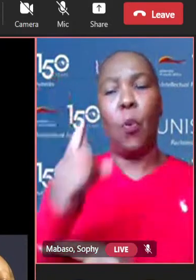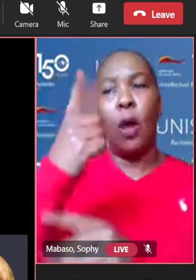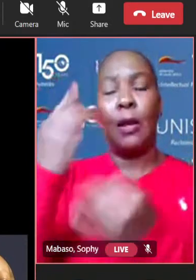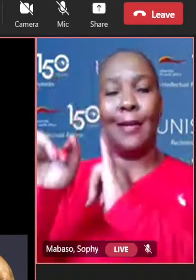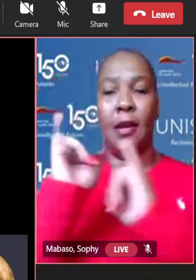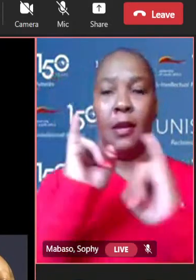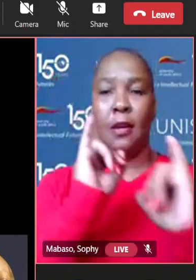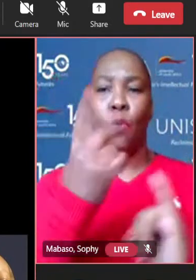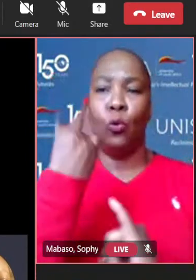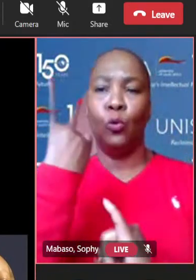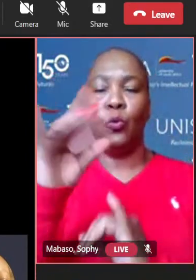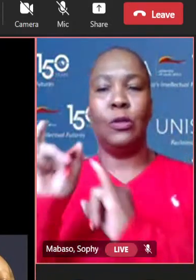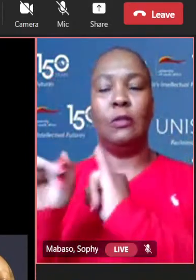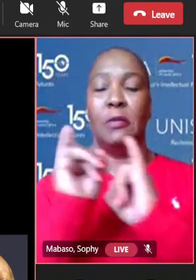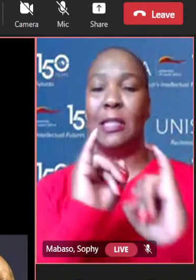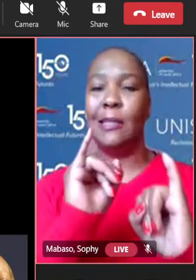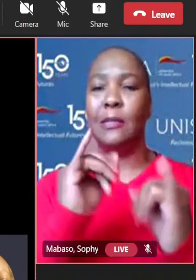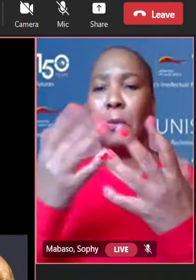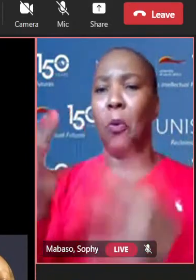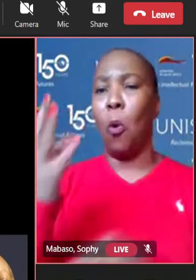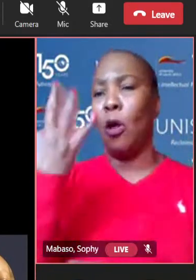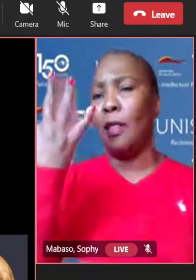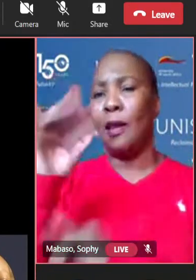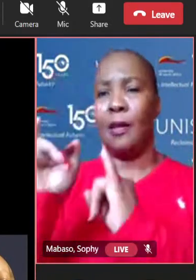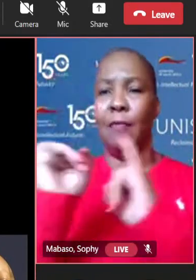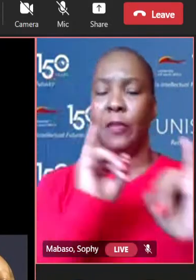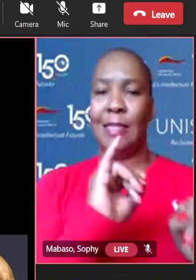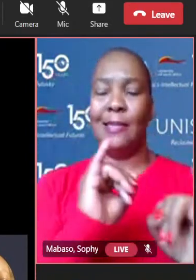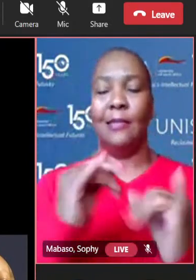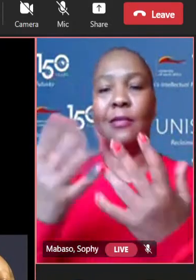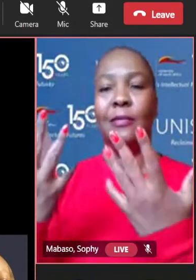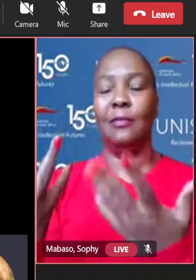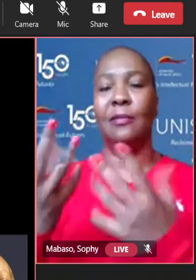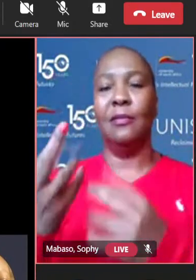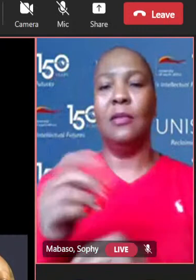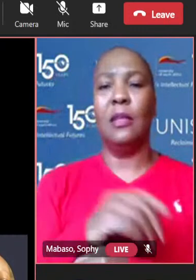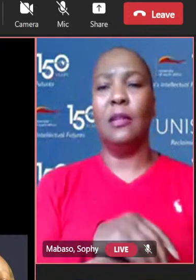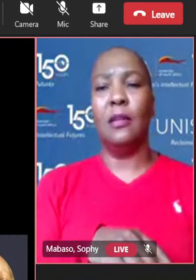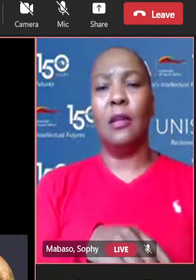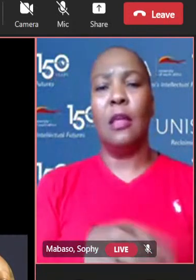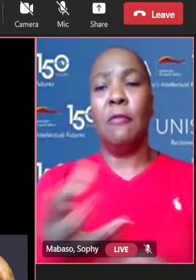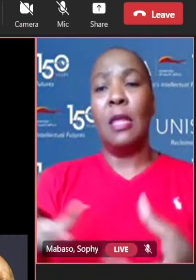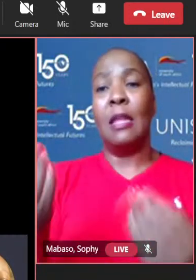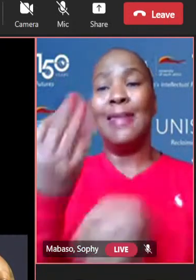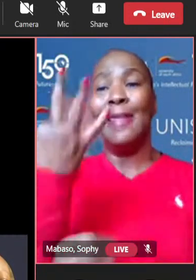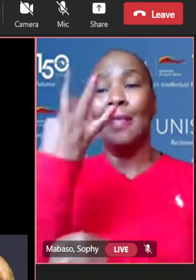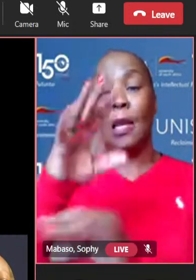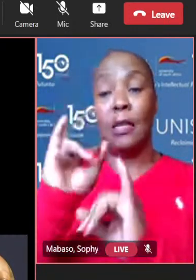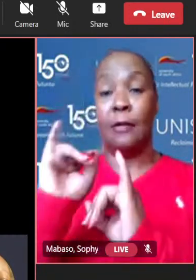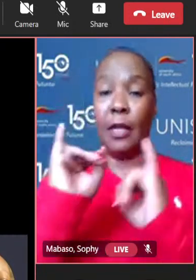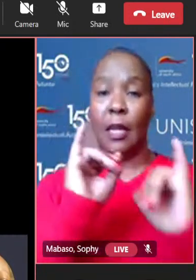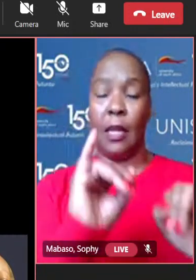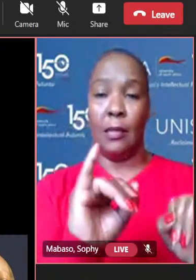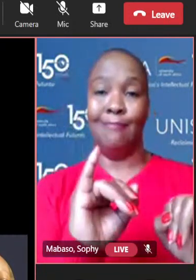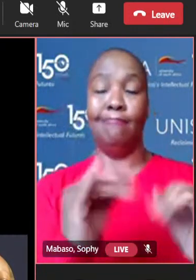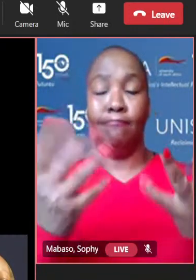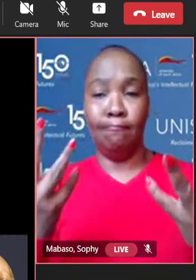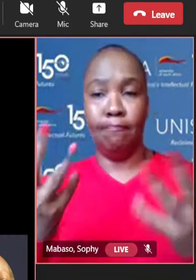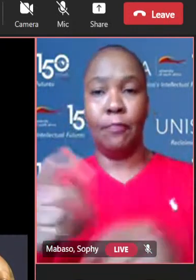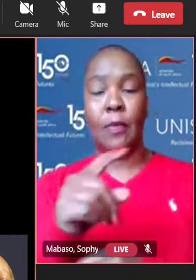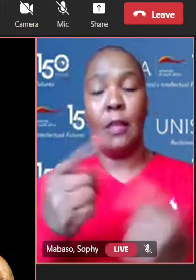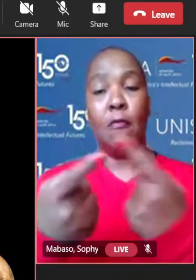2 invitations or 3 invitations. So if you receive 3 invitations, is that from your list